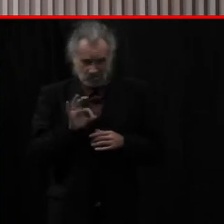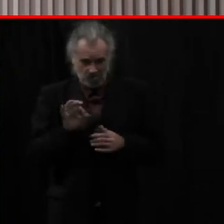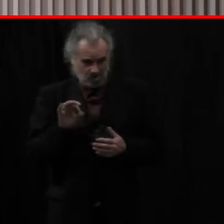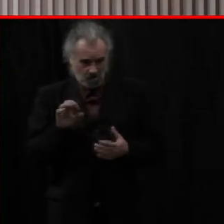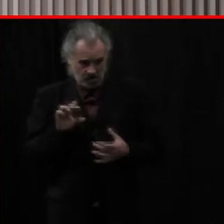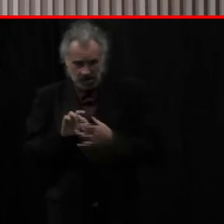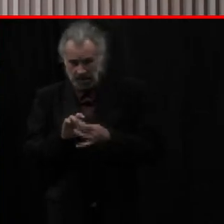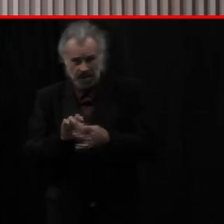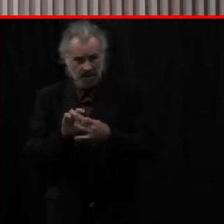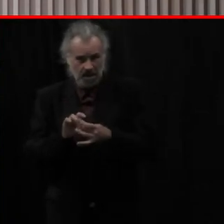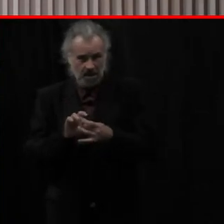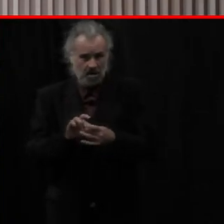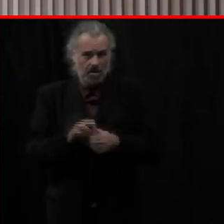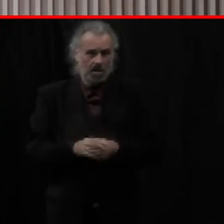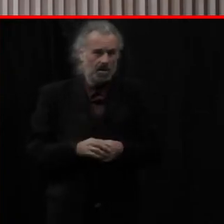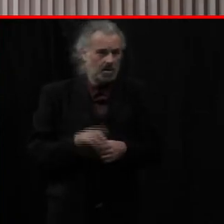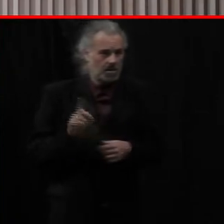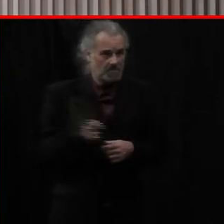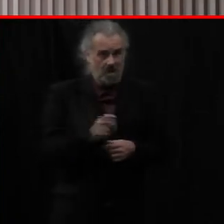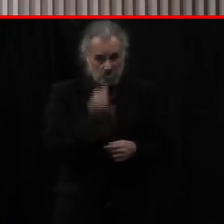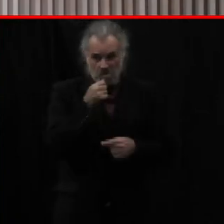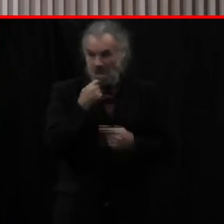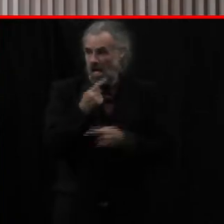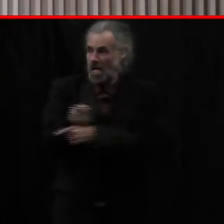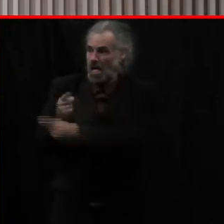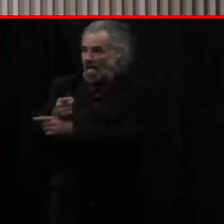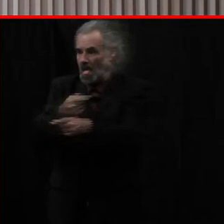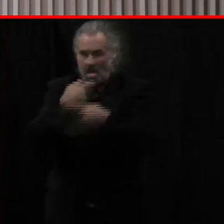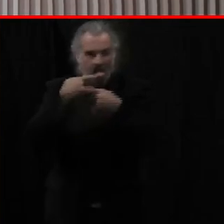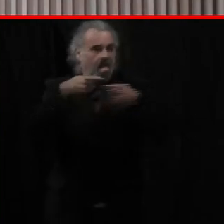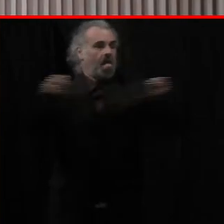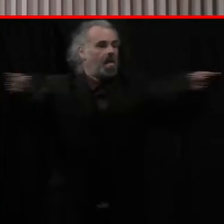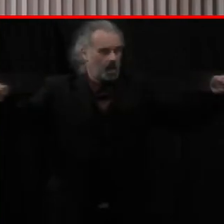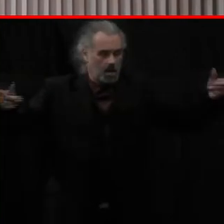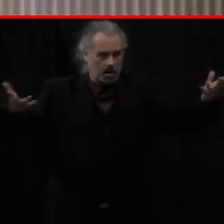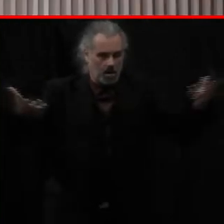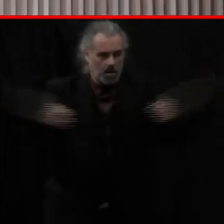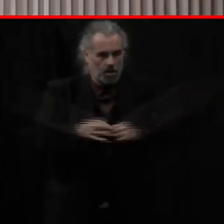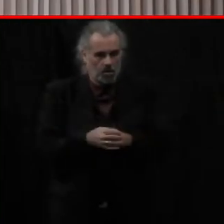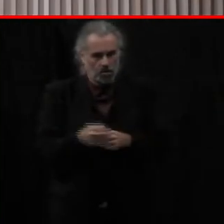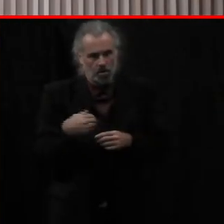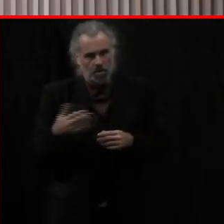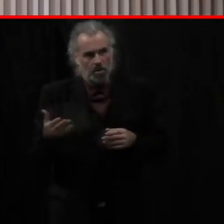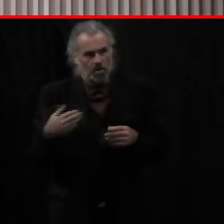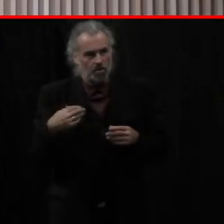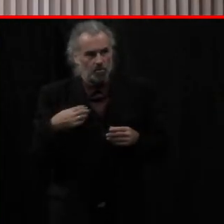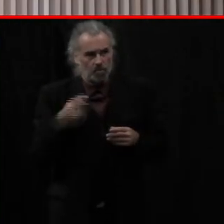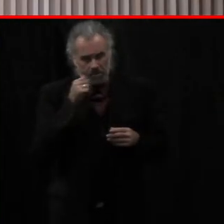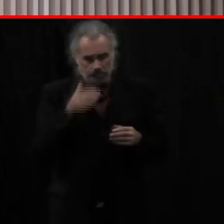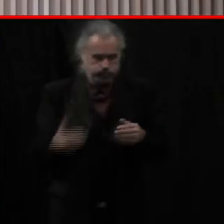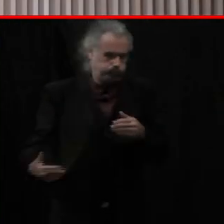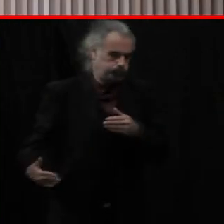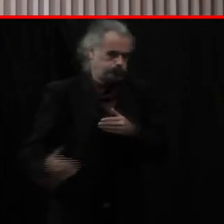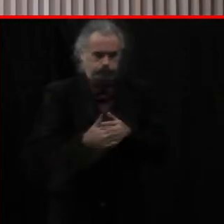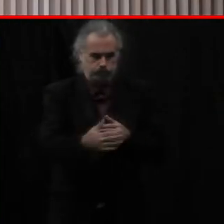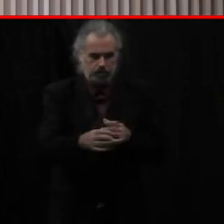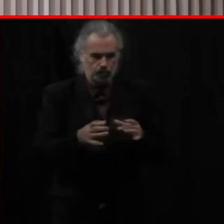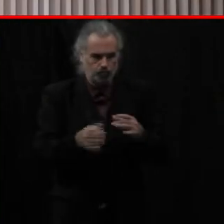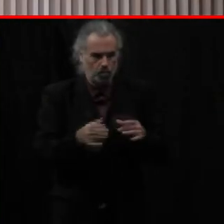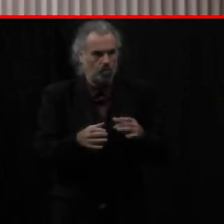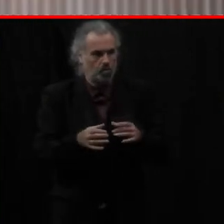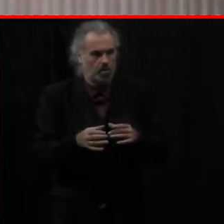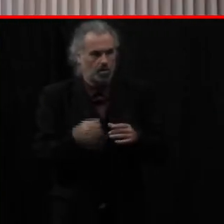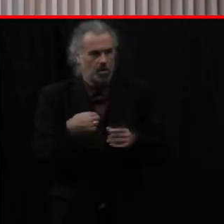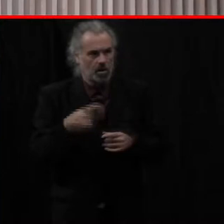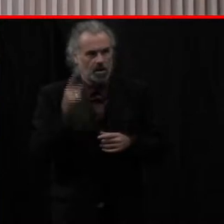it. But he's going to tell everybody, isn't he? We've got to get on the front. We've got to get on top of this. We've got to get on the front foot, yeah. Town meeting. I think we should